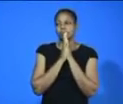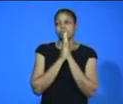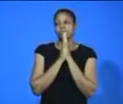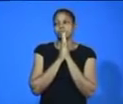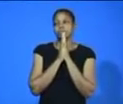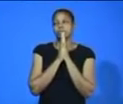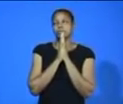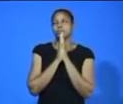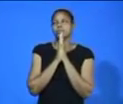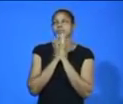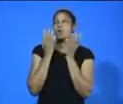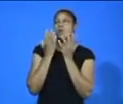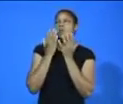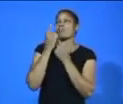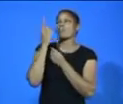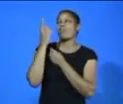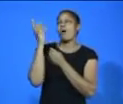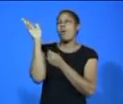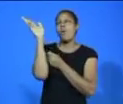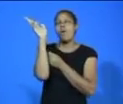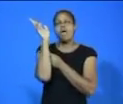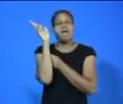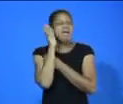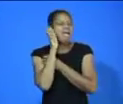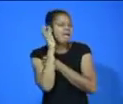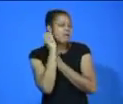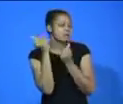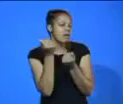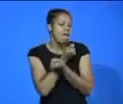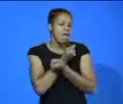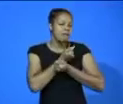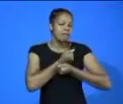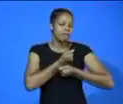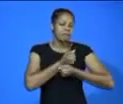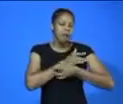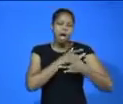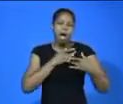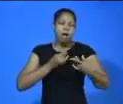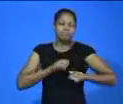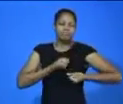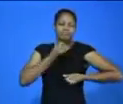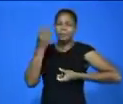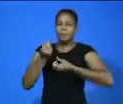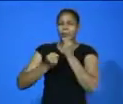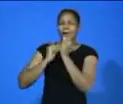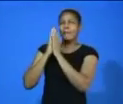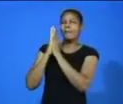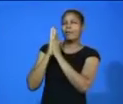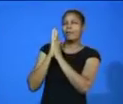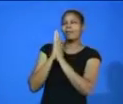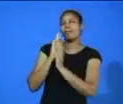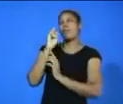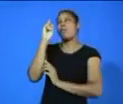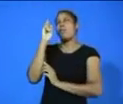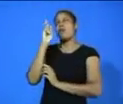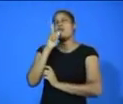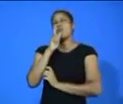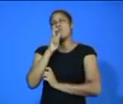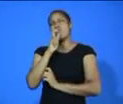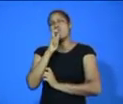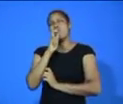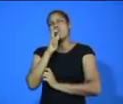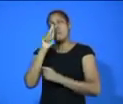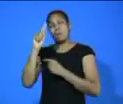O thou who hearest every heartfelt prayer, the one on whom in affliction we